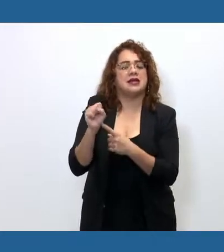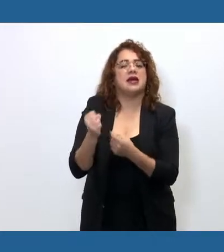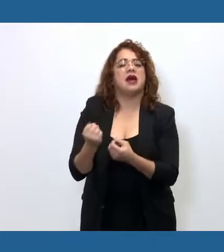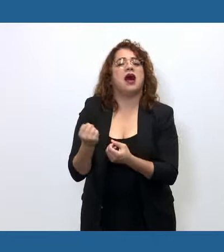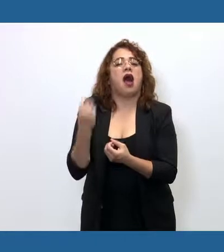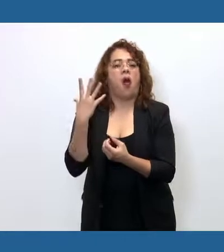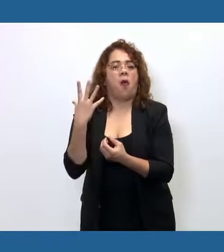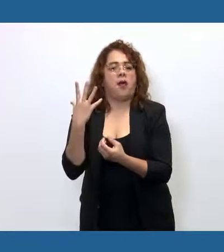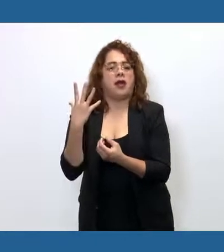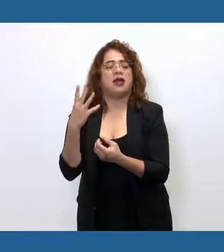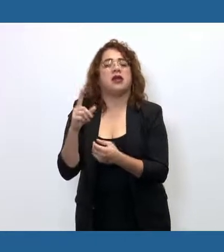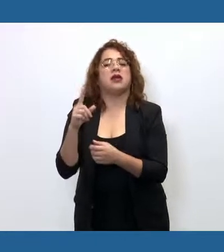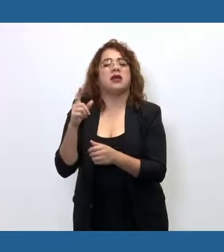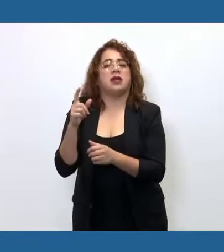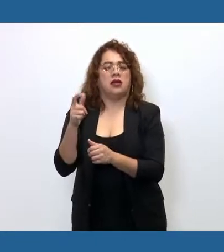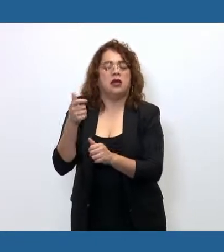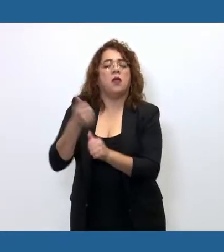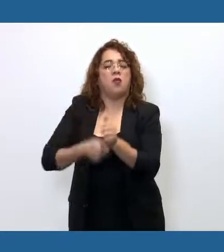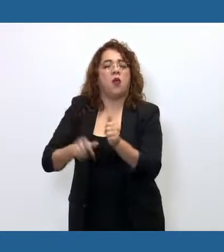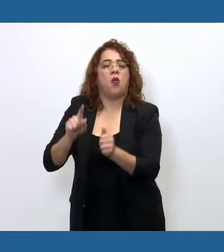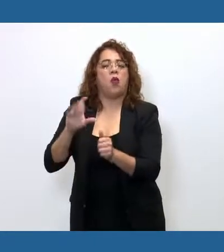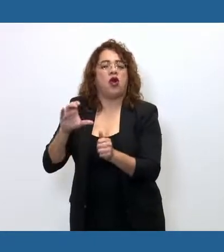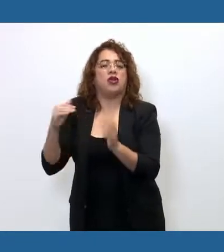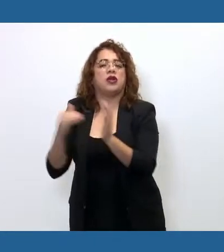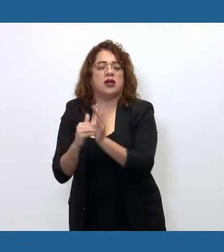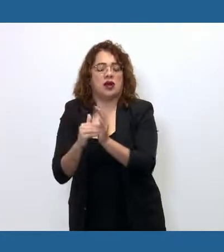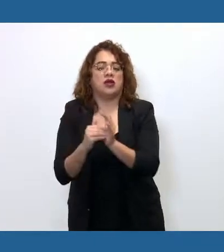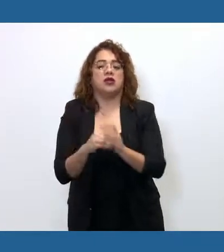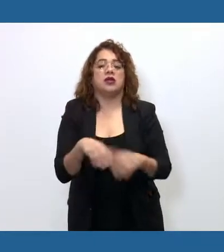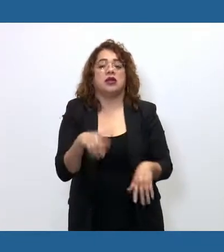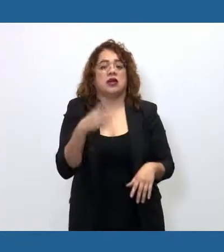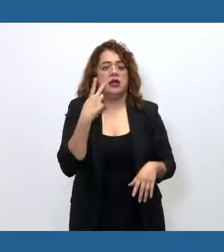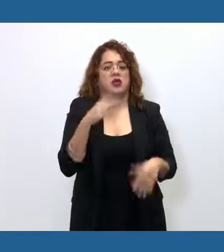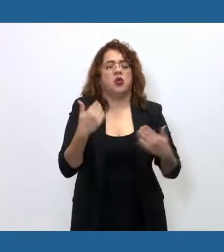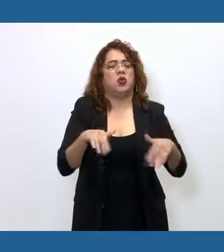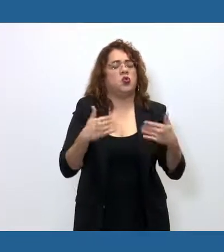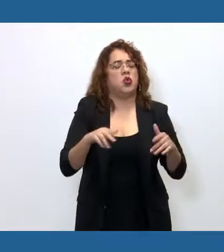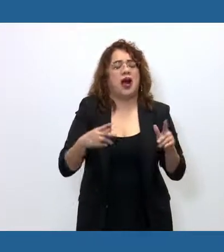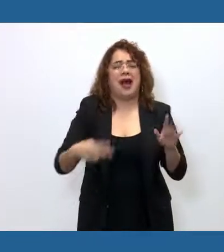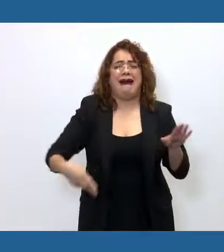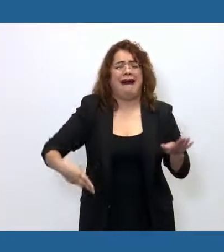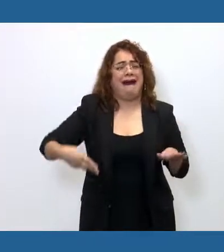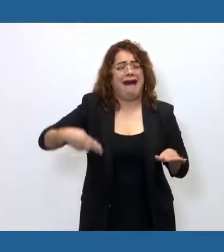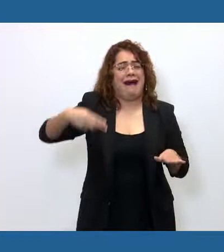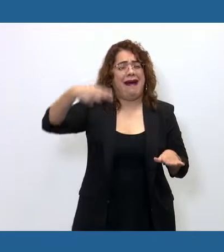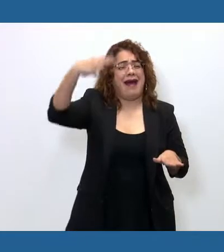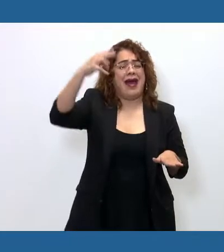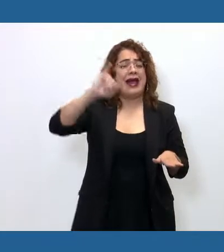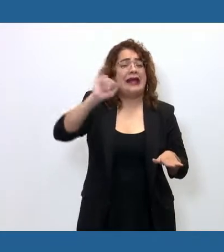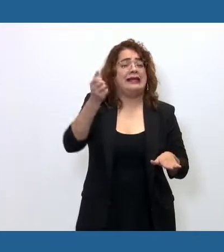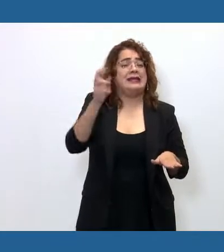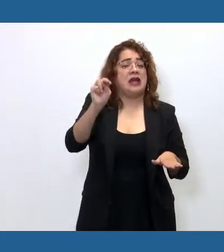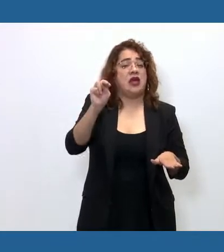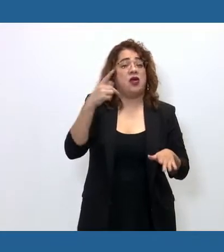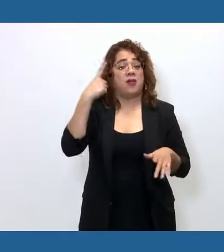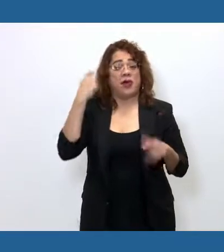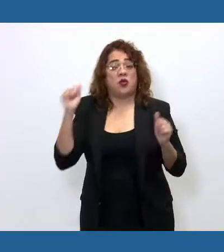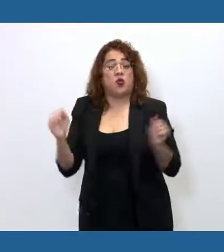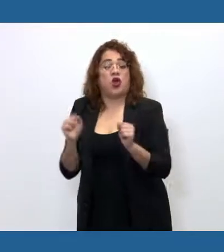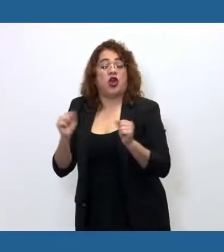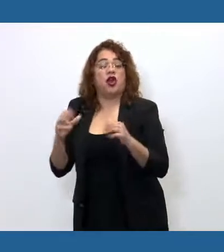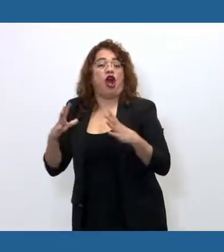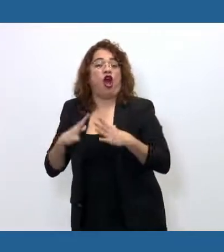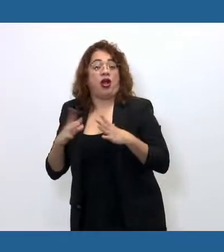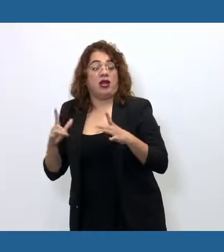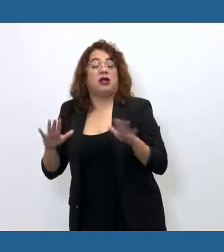and you can see the surge that really hit in the highest point was mid-January, and just the tremendous decrease